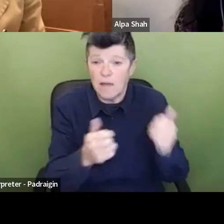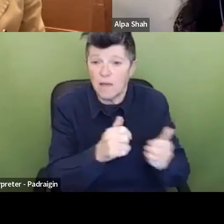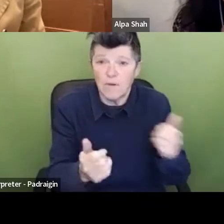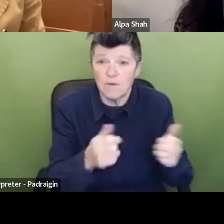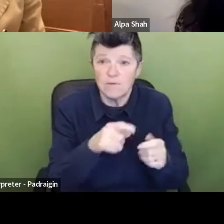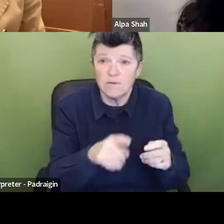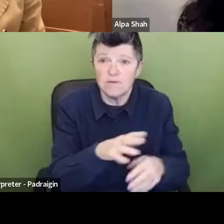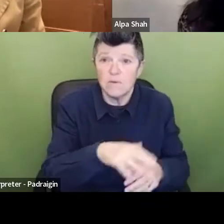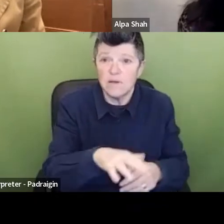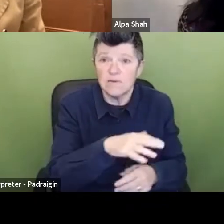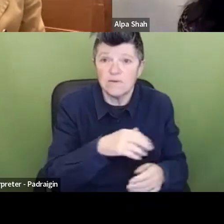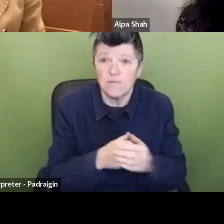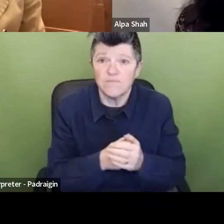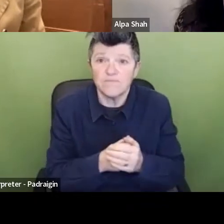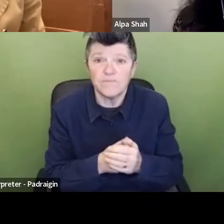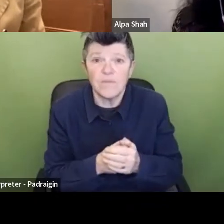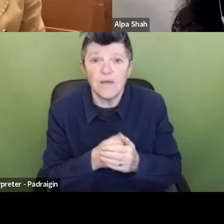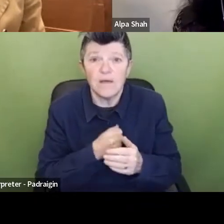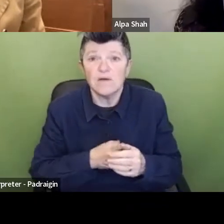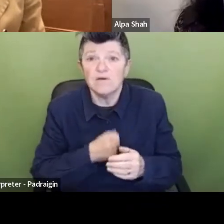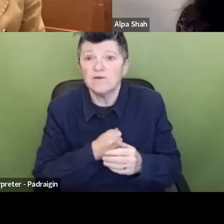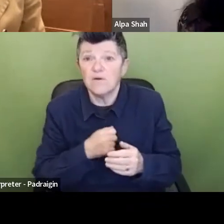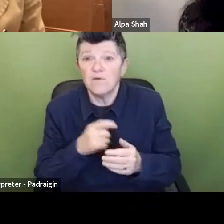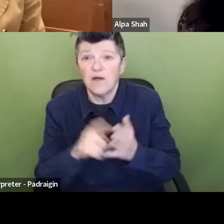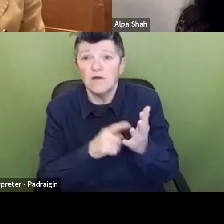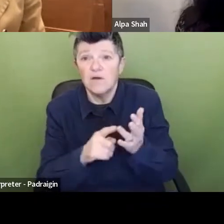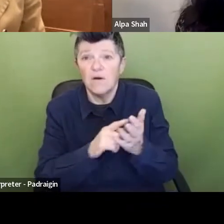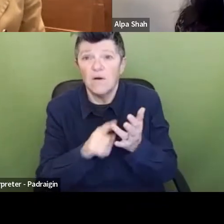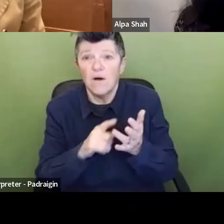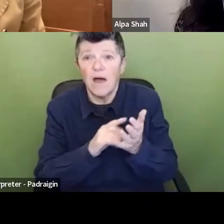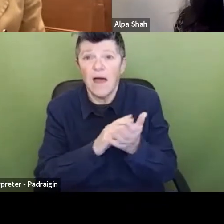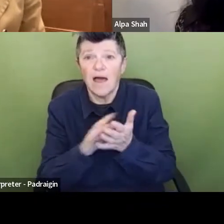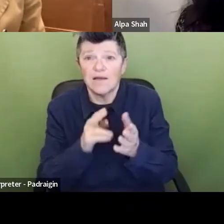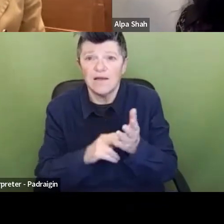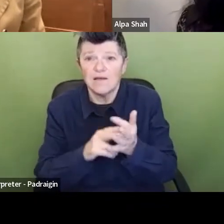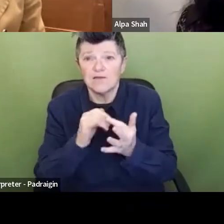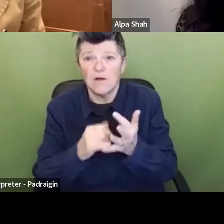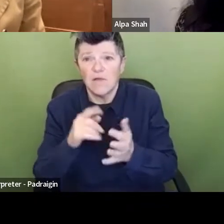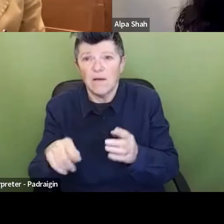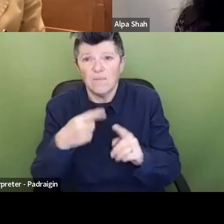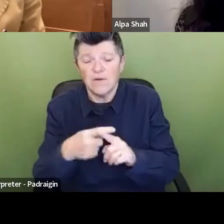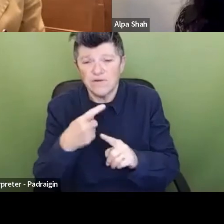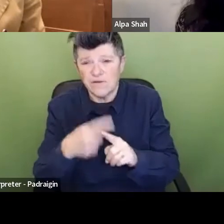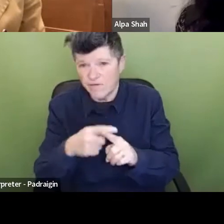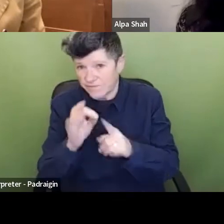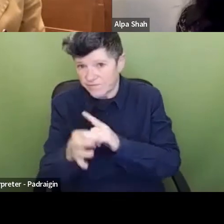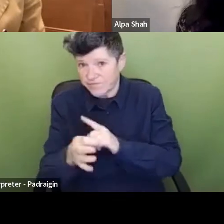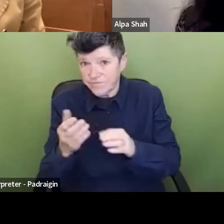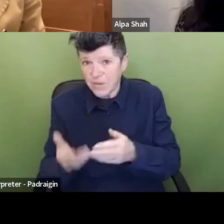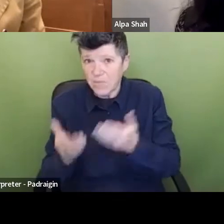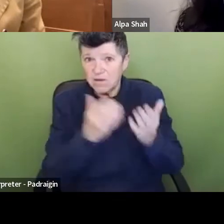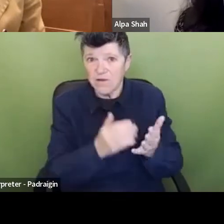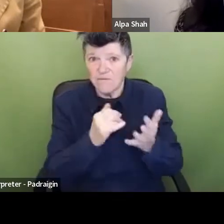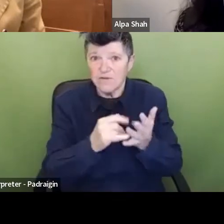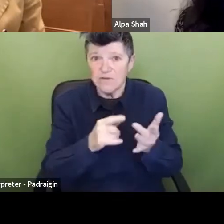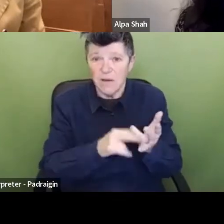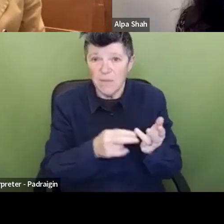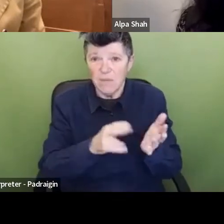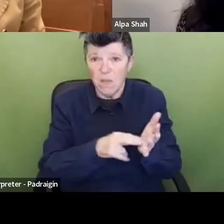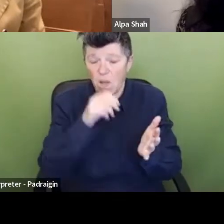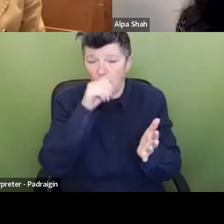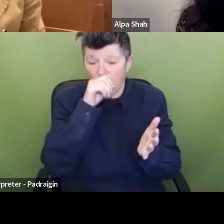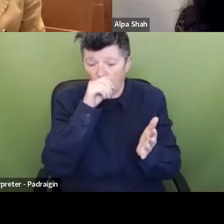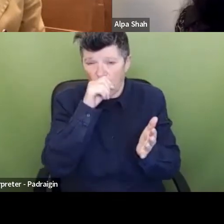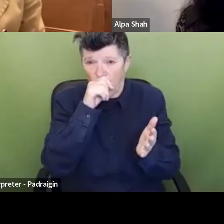happened? Sorry, Johannes, we should, on that kind of more positive note, we should pass over to Simon soon, but do finish your train of